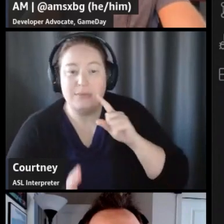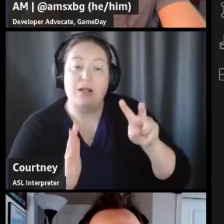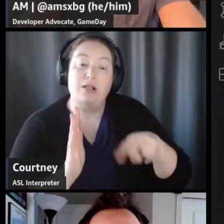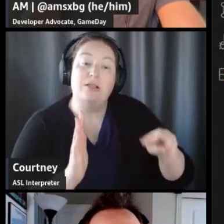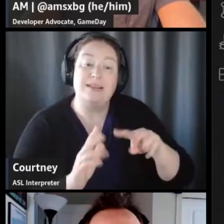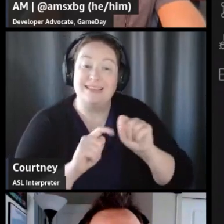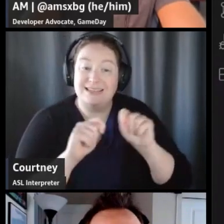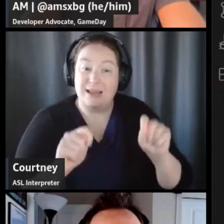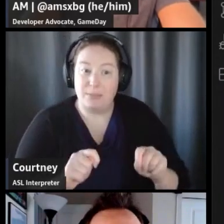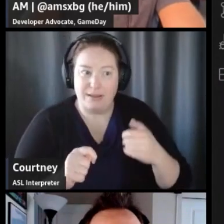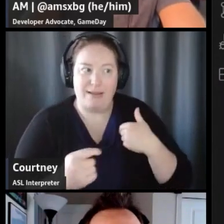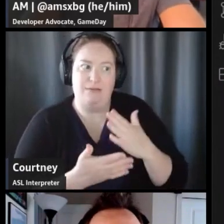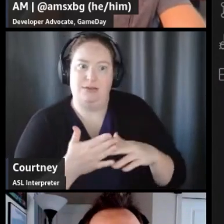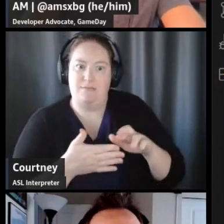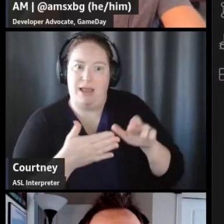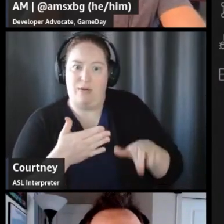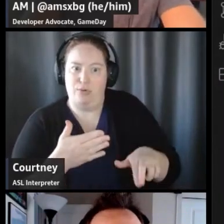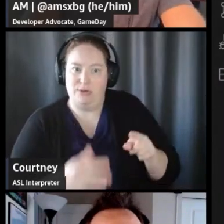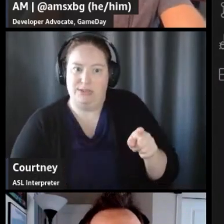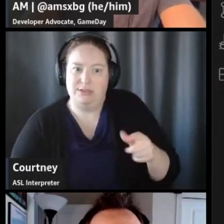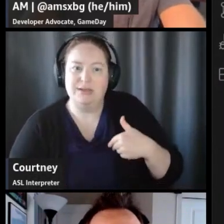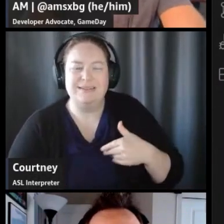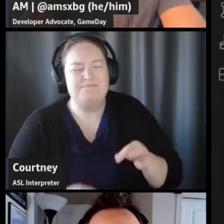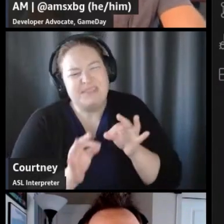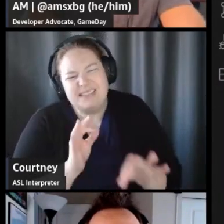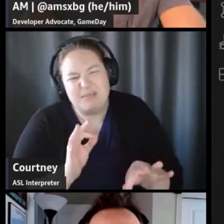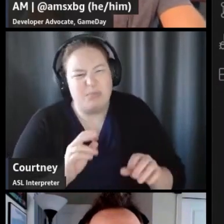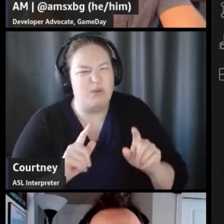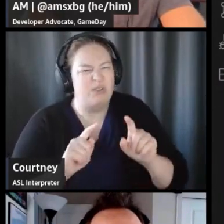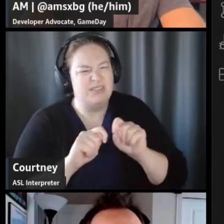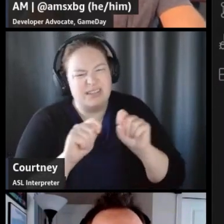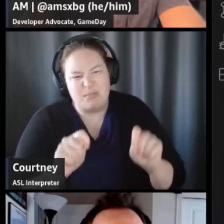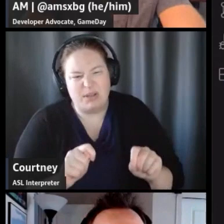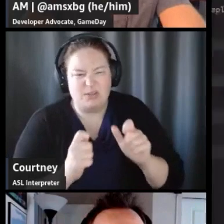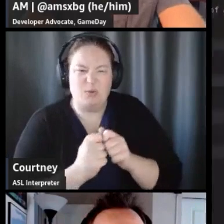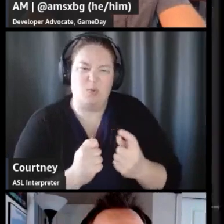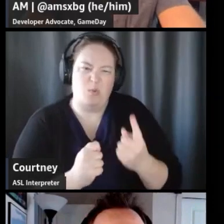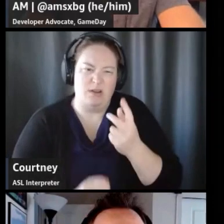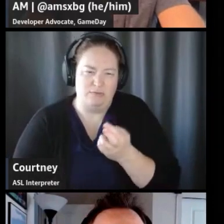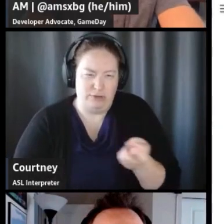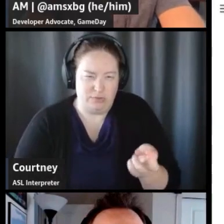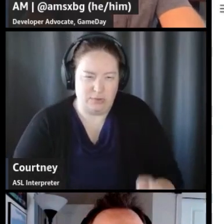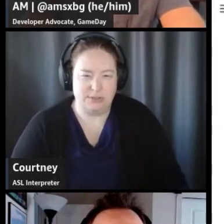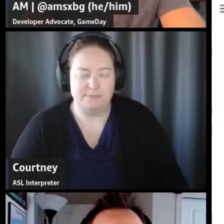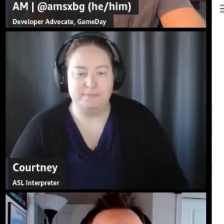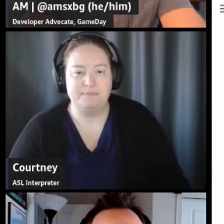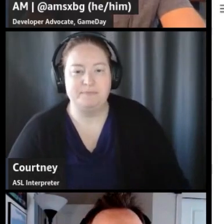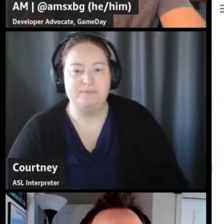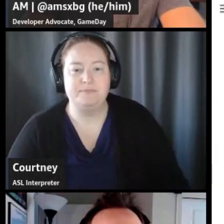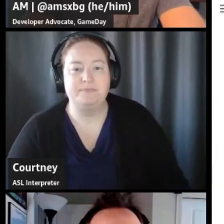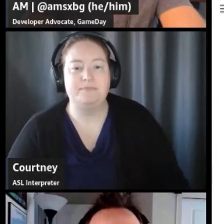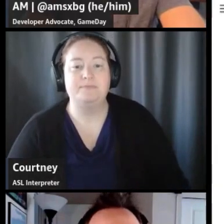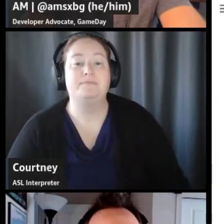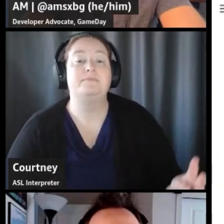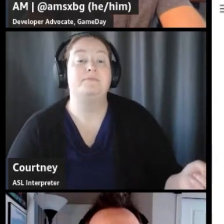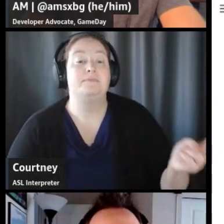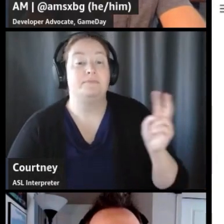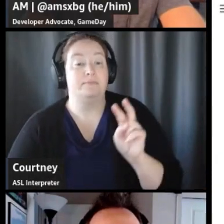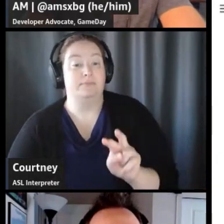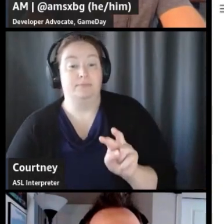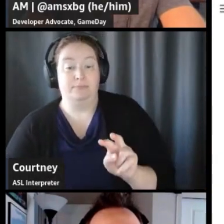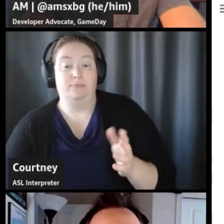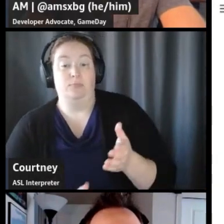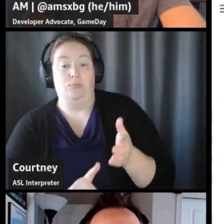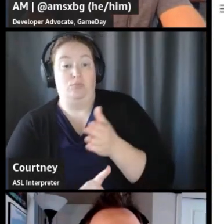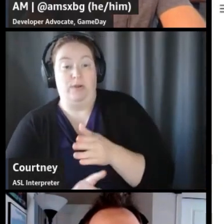outputs that come out. And this is kind of a fairly simple template with a single resource. So what I will do is I'm going to go back to my previous